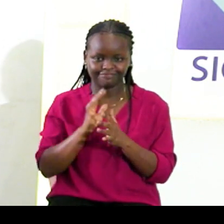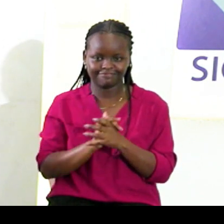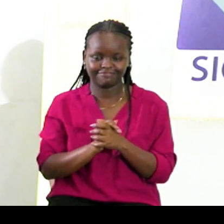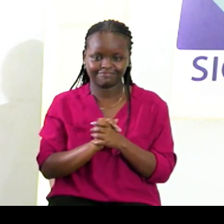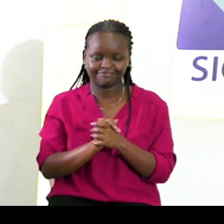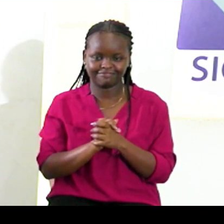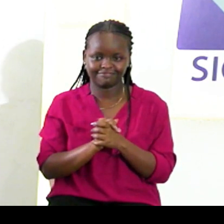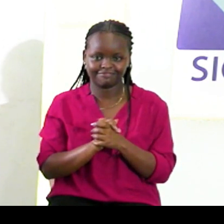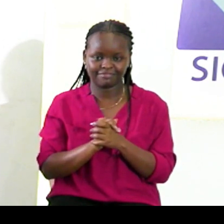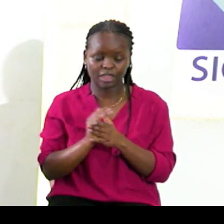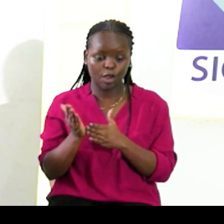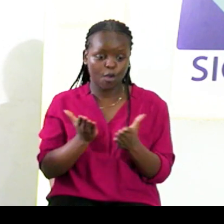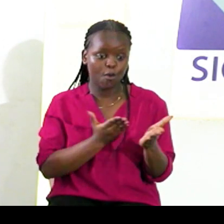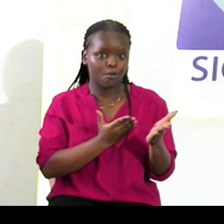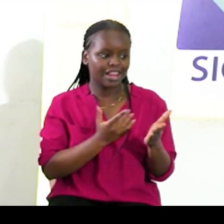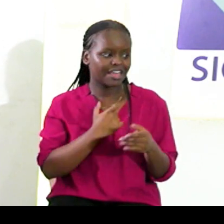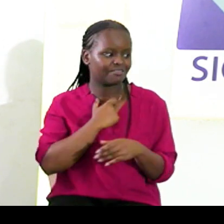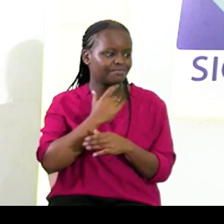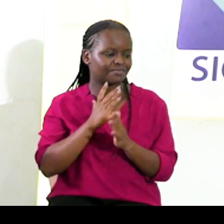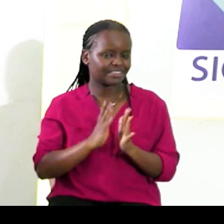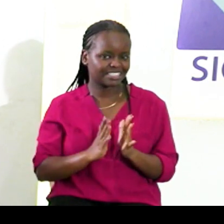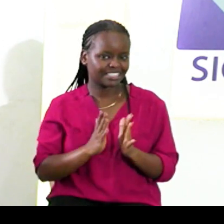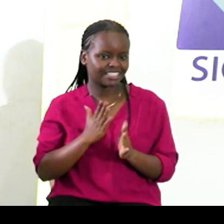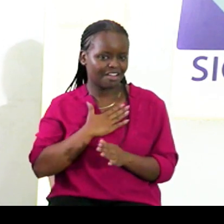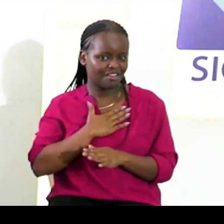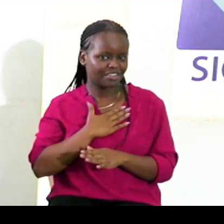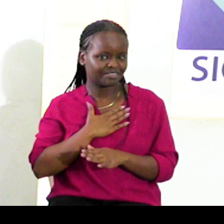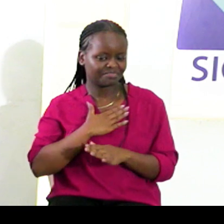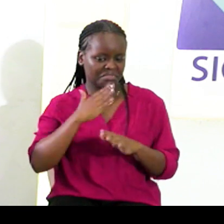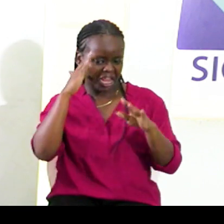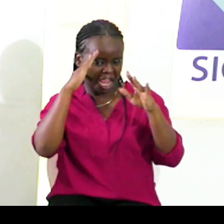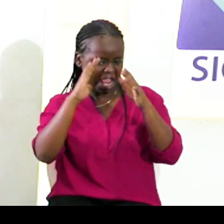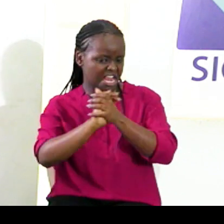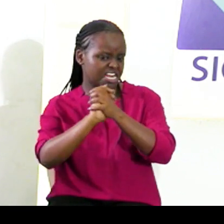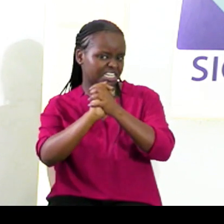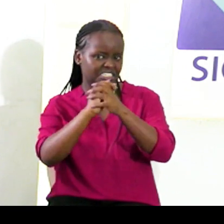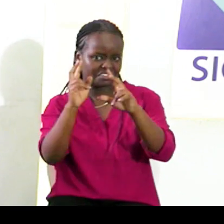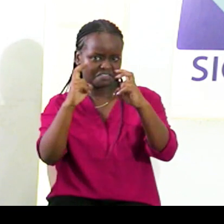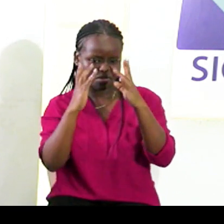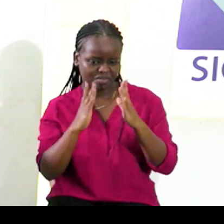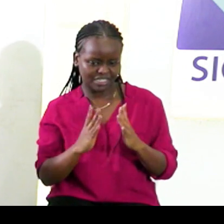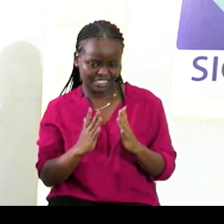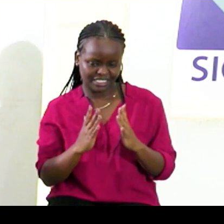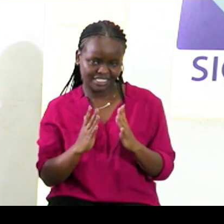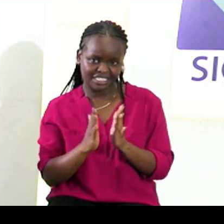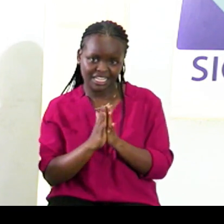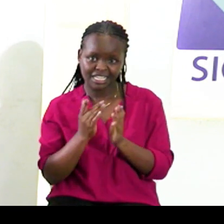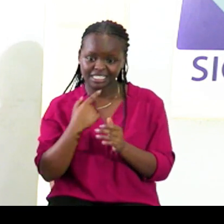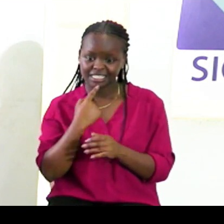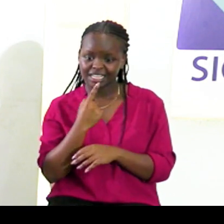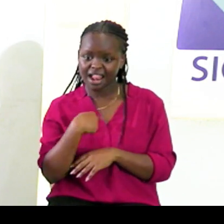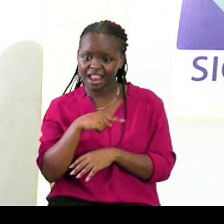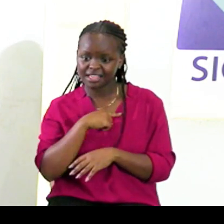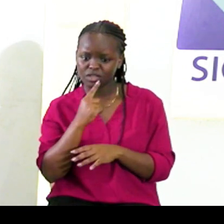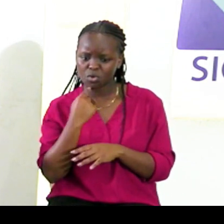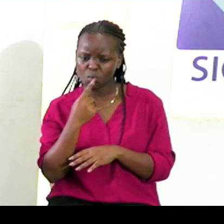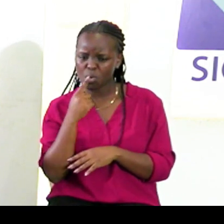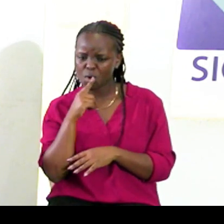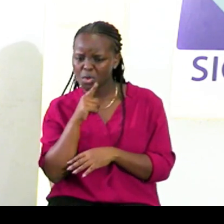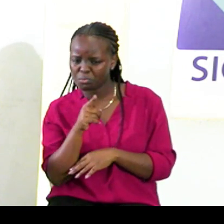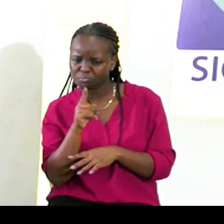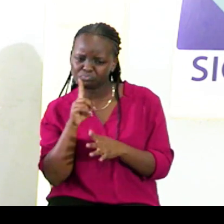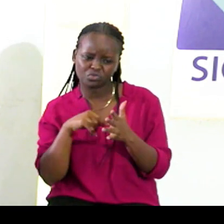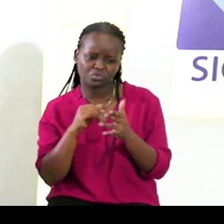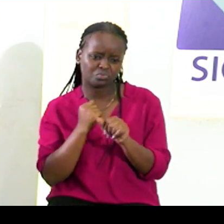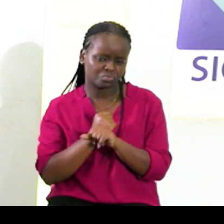Nyede. Welcome our guest. Say hello to the viewer, and you tell us who you are and what you